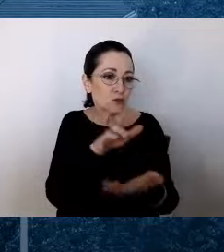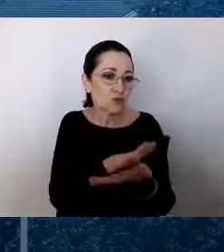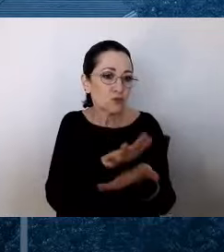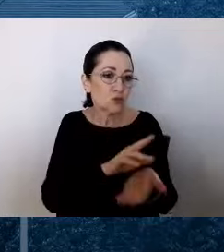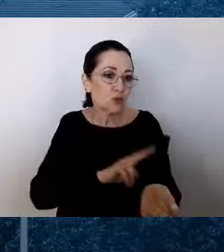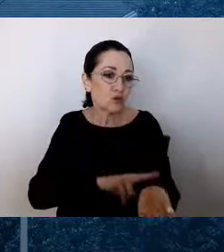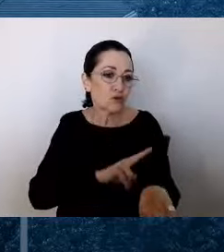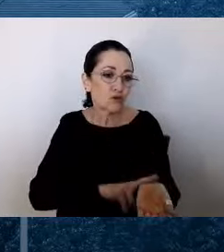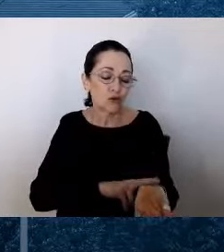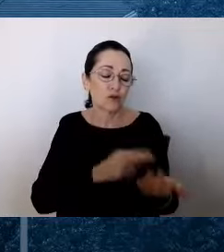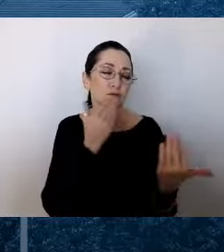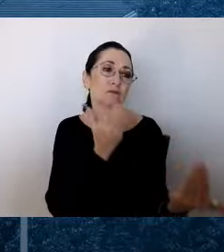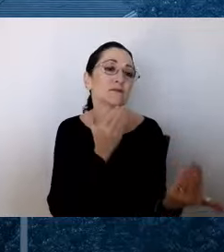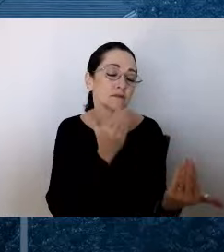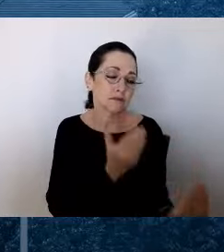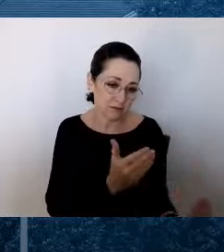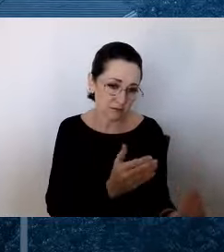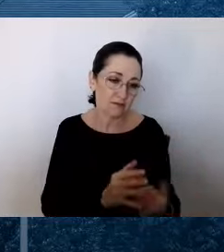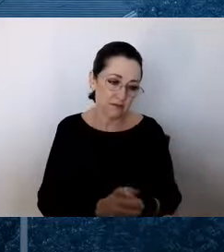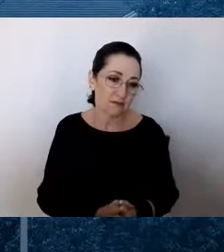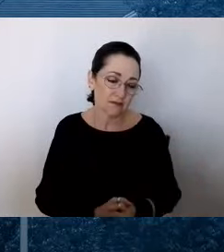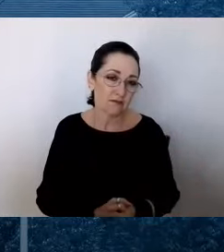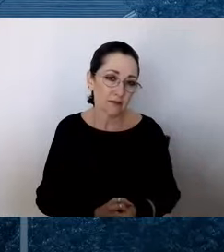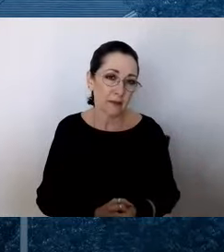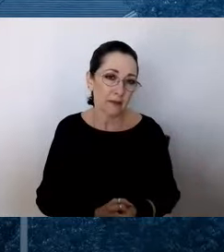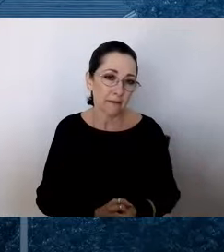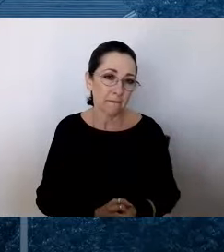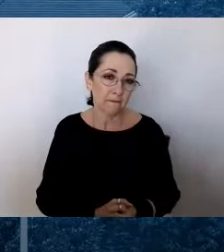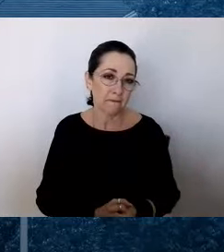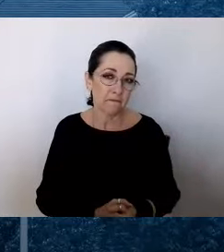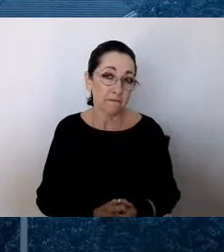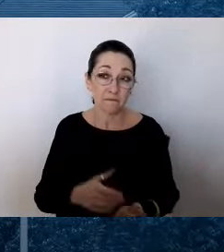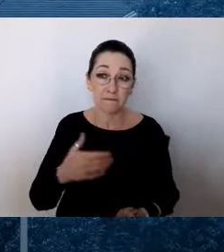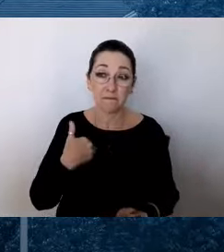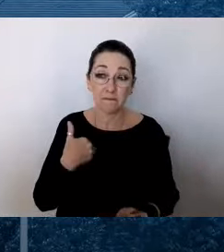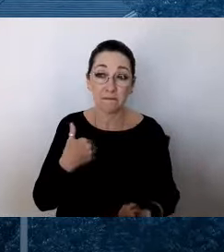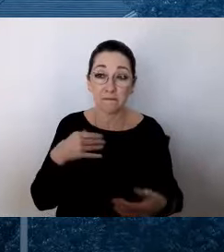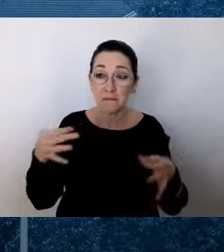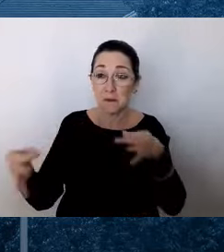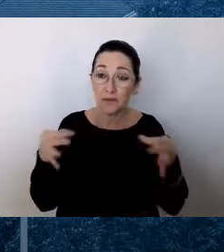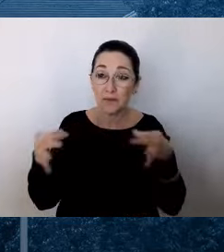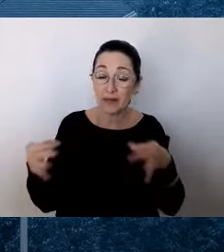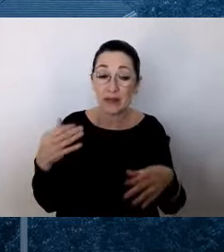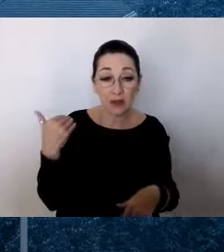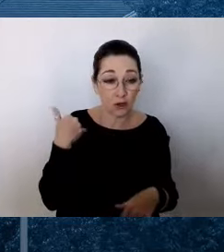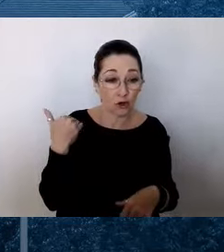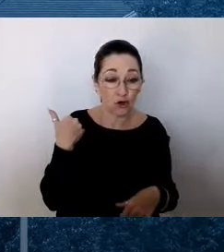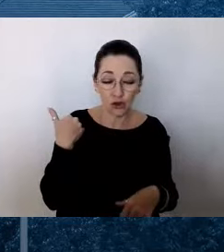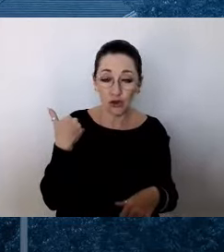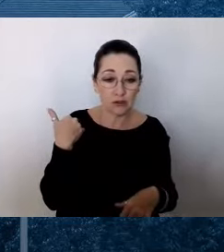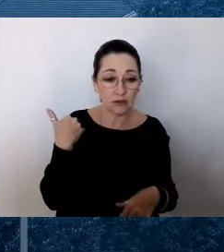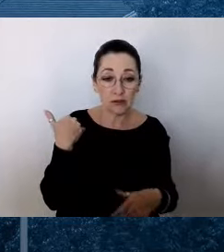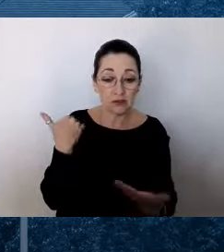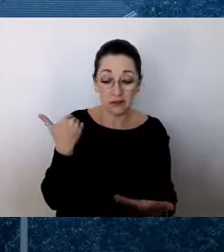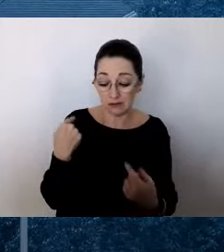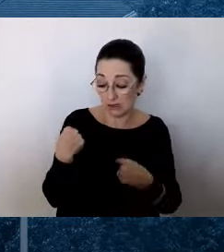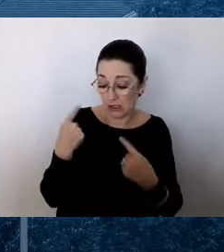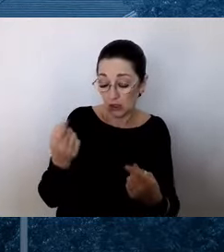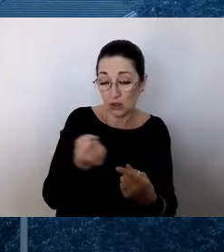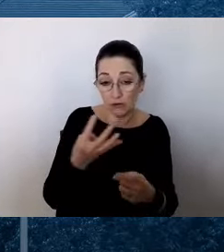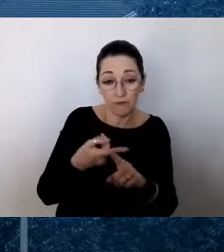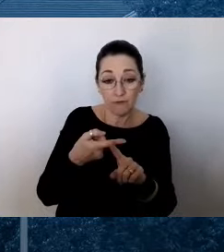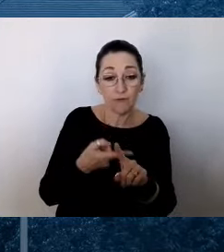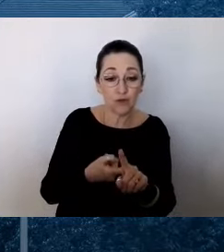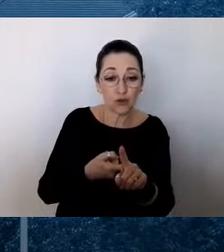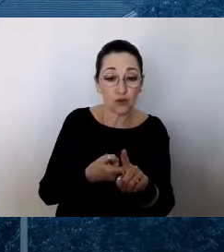Delaware. But we have, as I mentioned earlier, our highest case rates for the last few months have been among